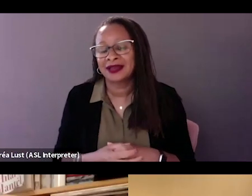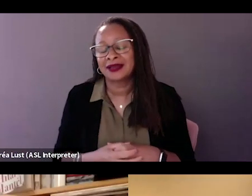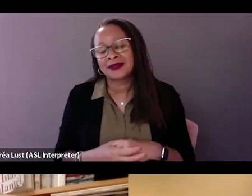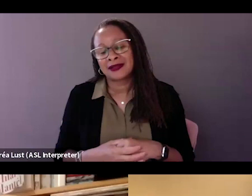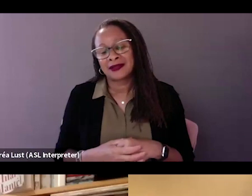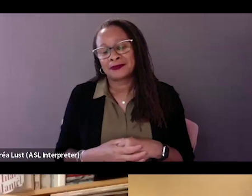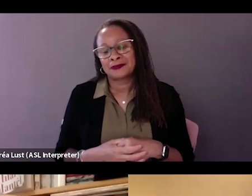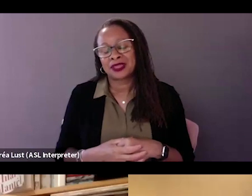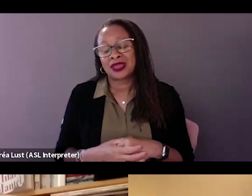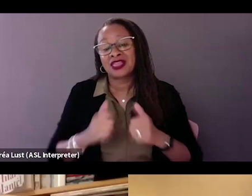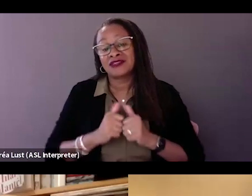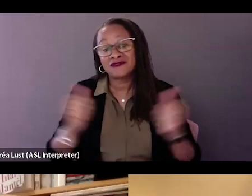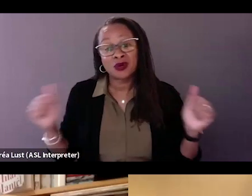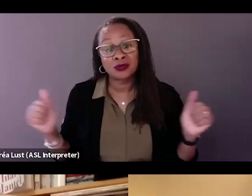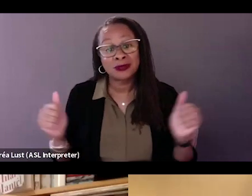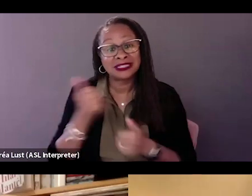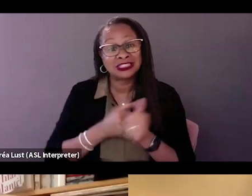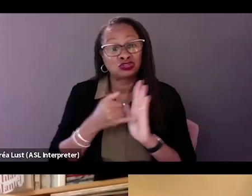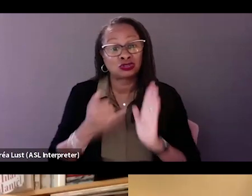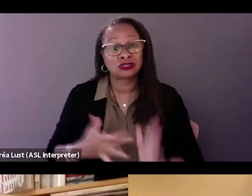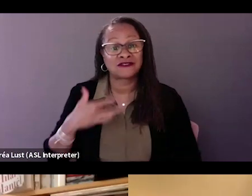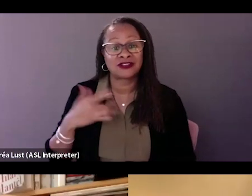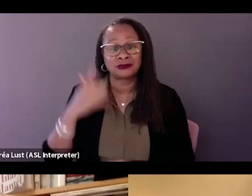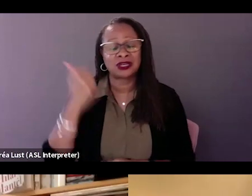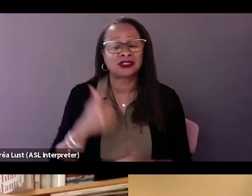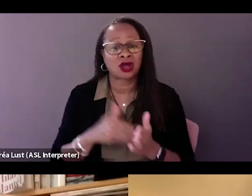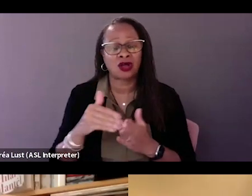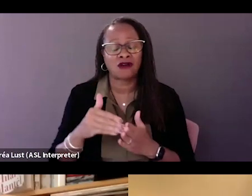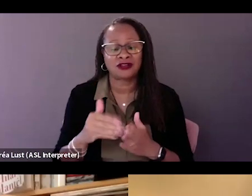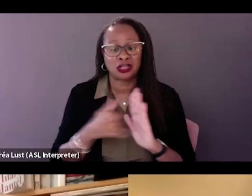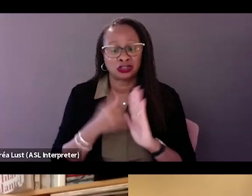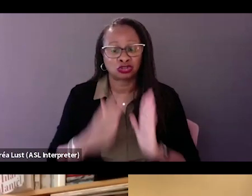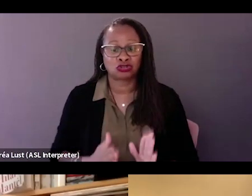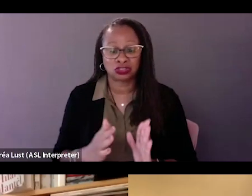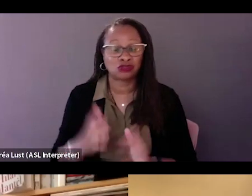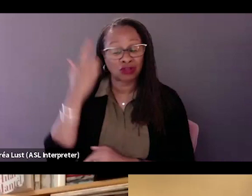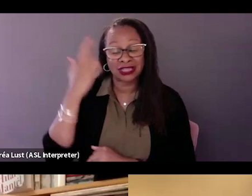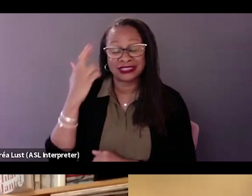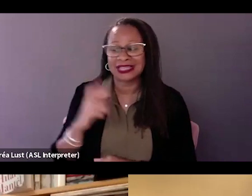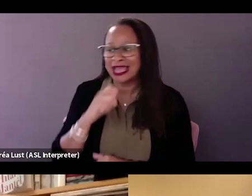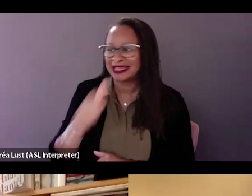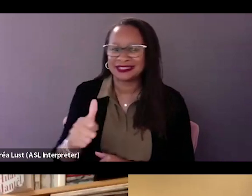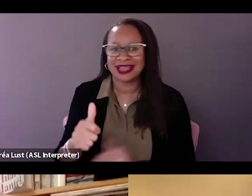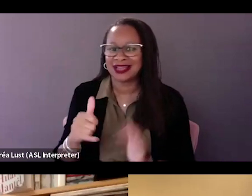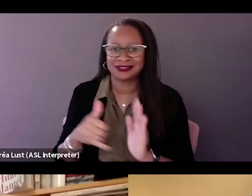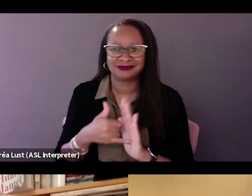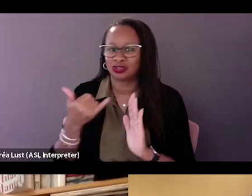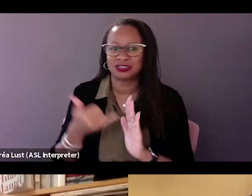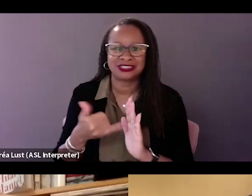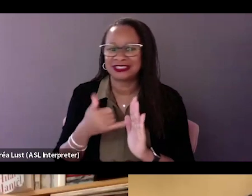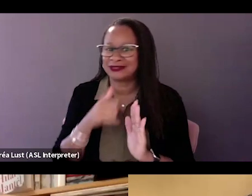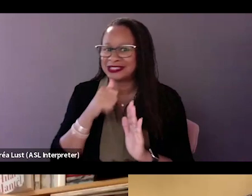the vulnerability that they were feeling, because a lot of journalists were realizing that journalism is not going to be able to cut it for